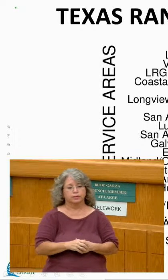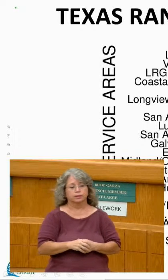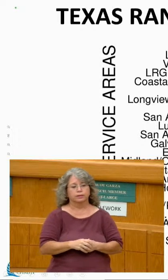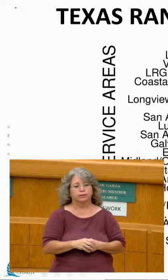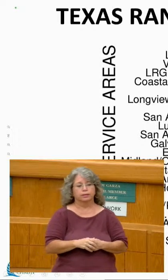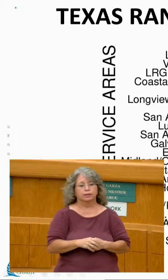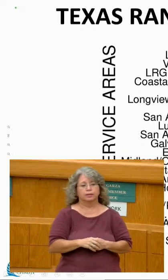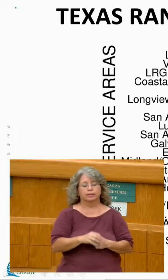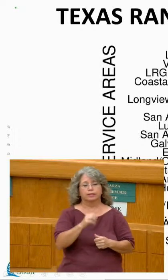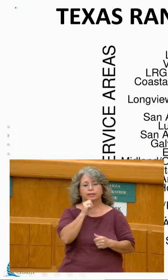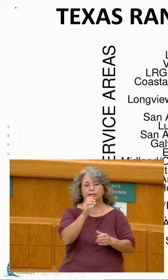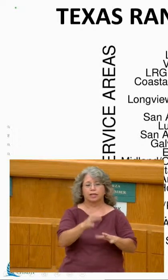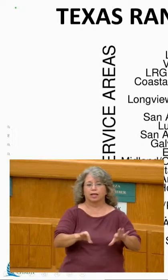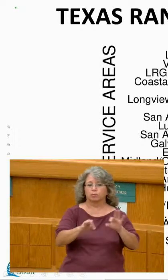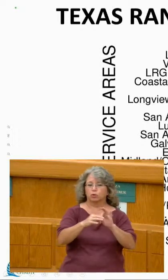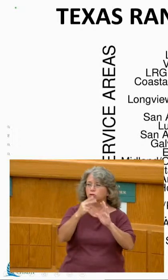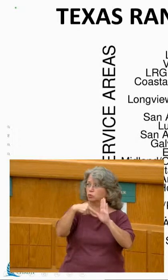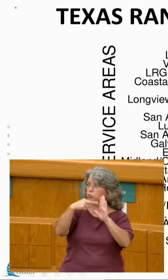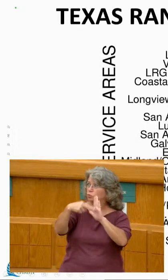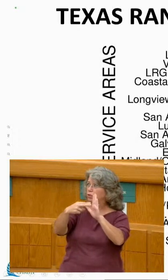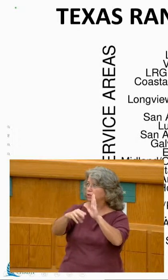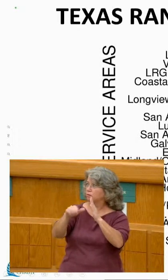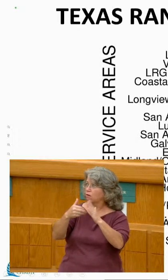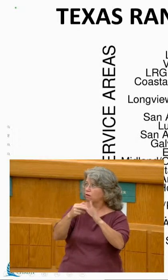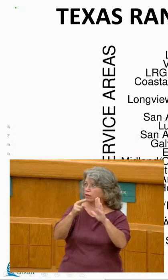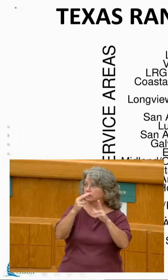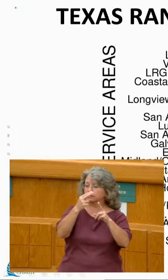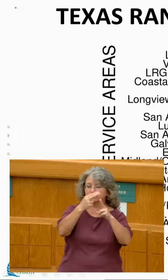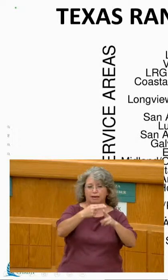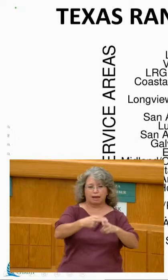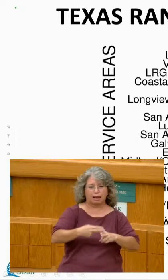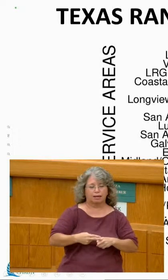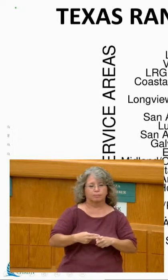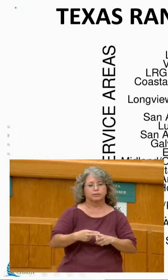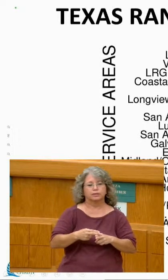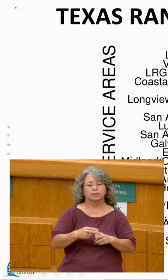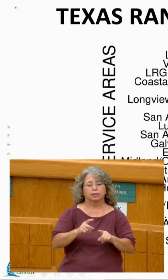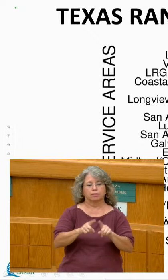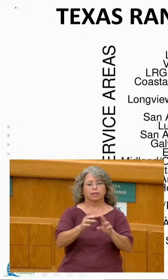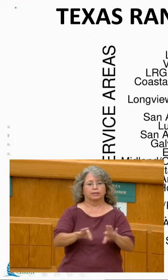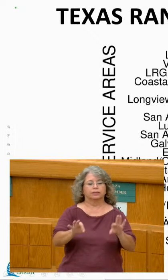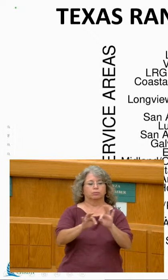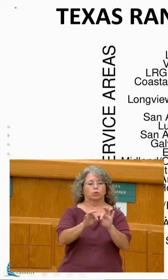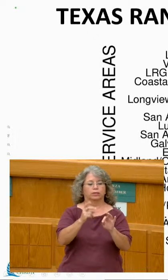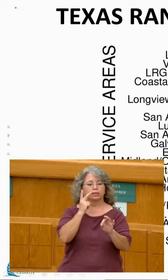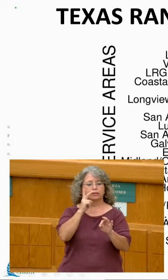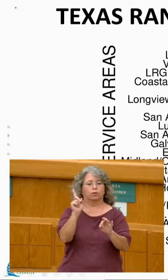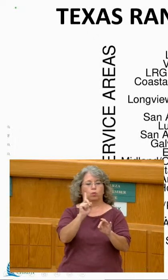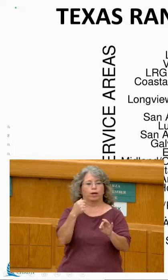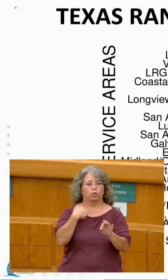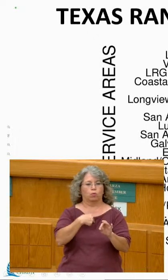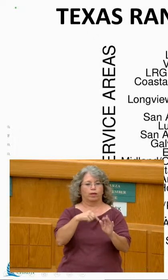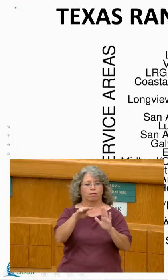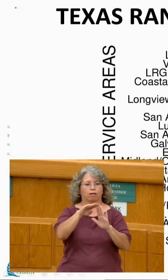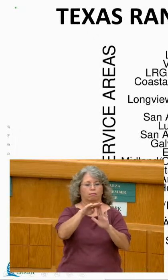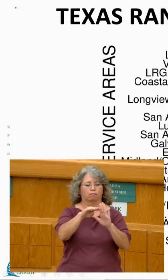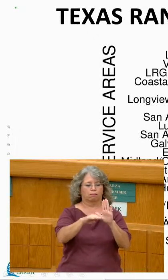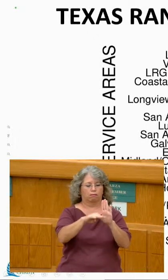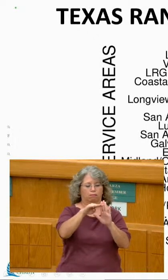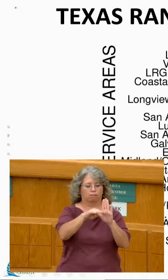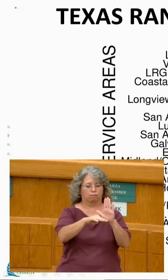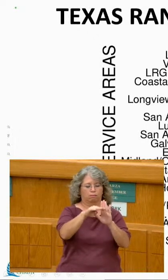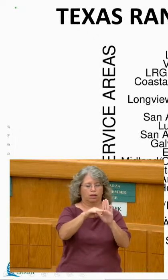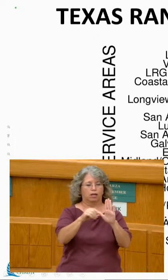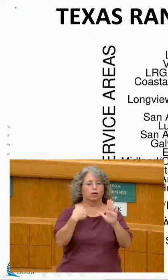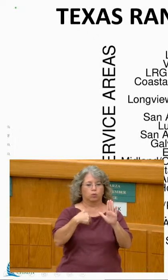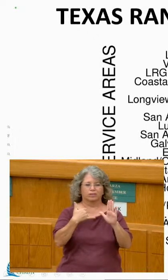not important that you read all these names. What's important is that you see where we fall within the rest of the state. And so we're still pretty high, and